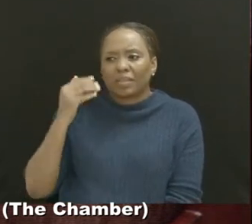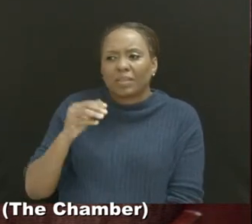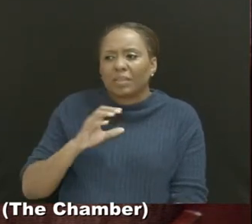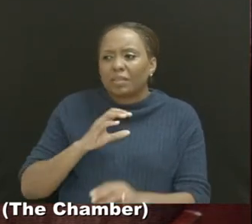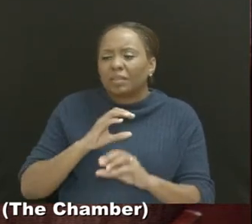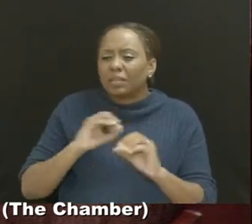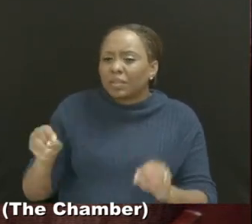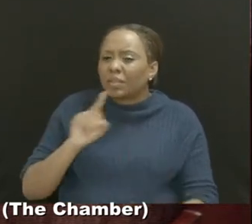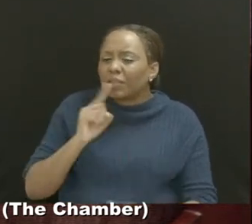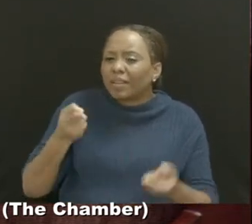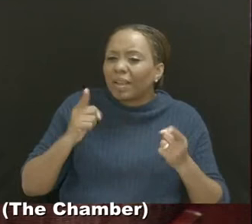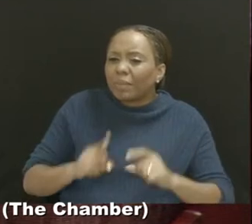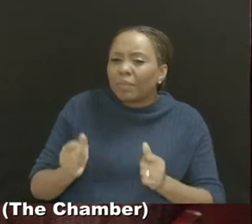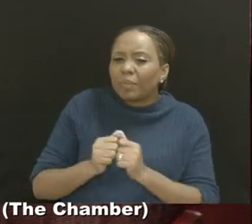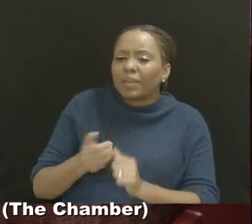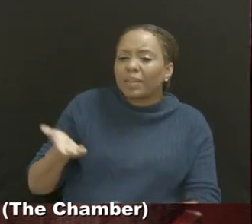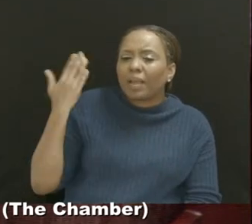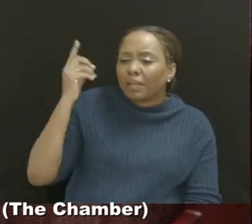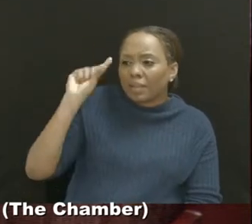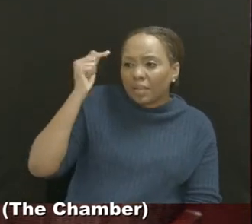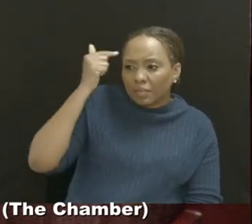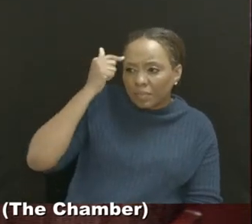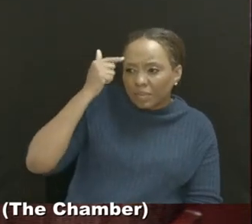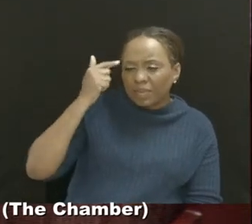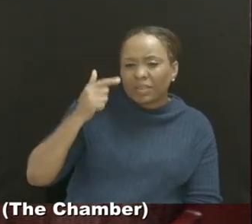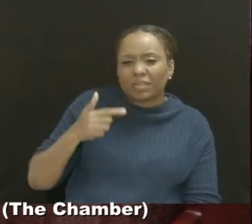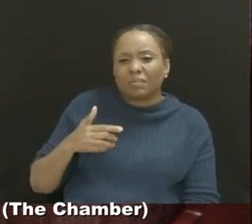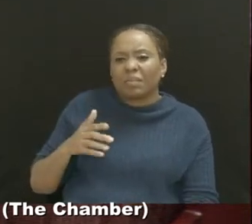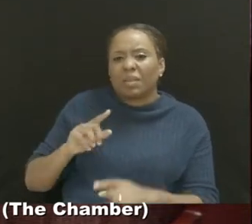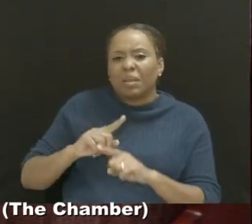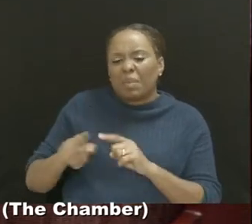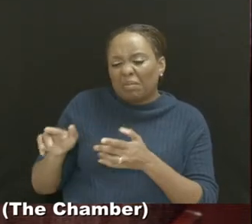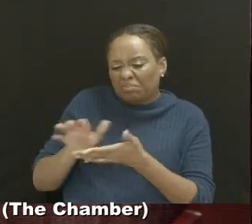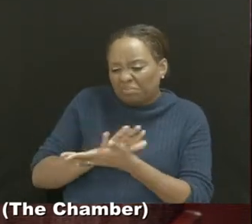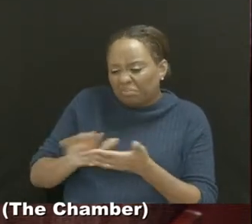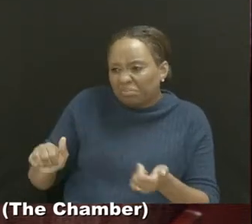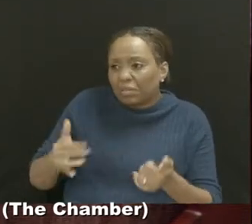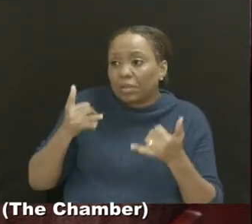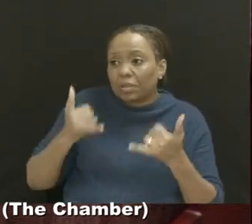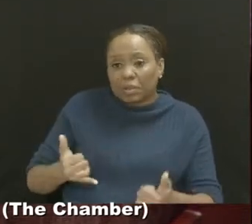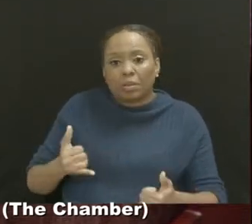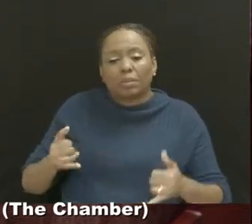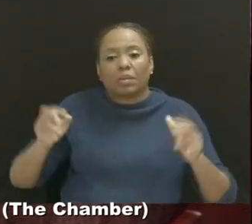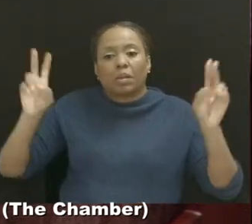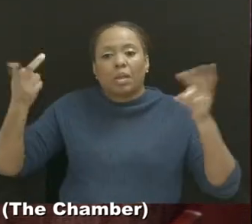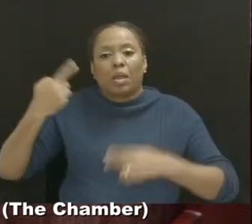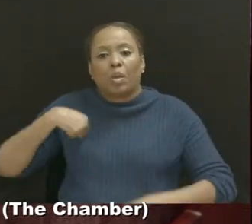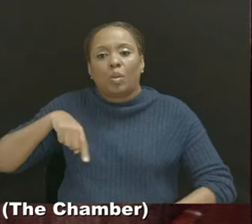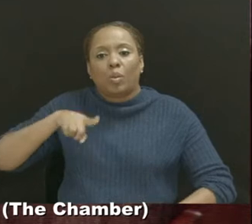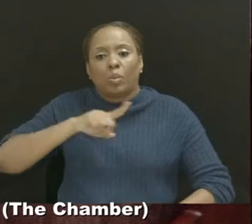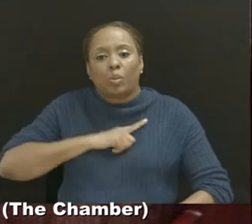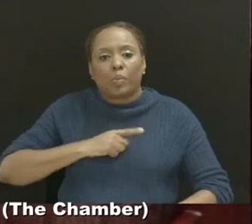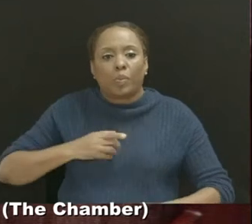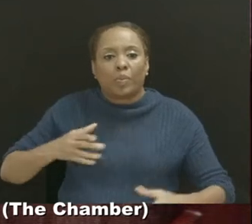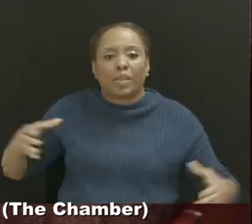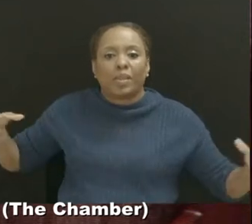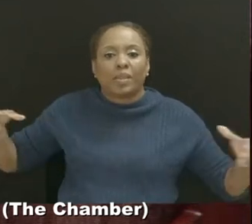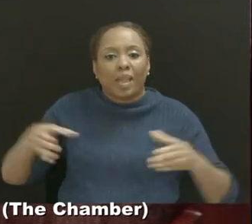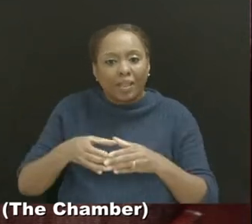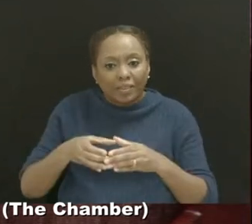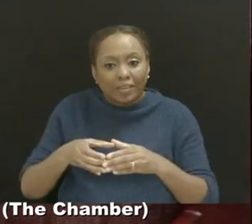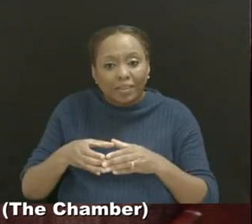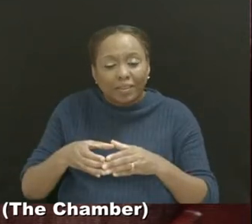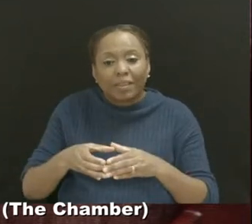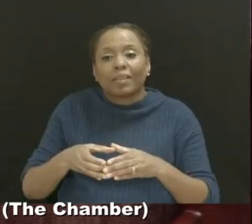done. And of course, the place started to fall apart. But now that we have had the regathering of 2020, I believe that